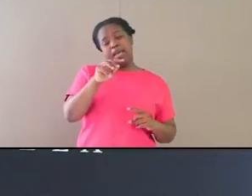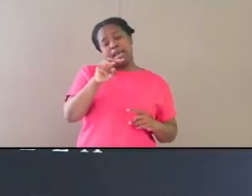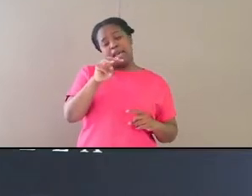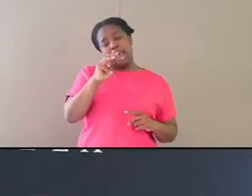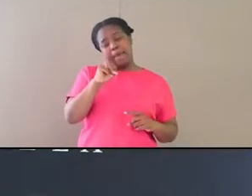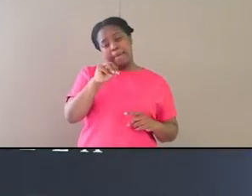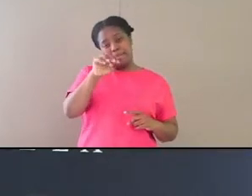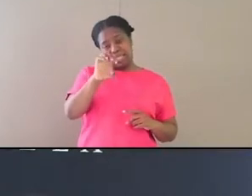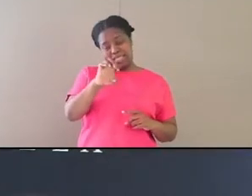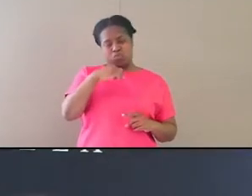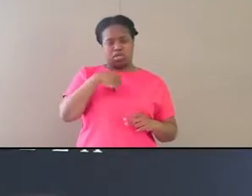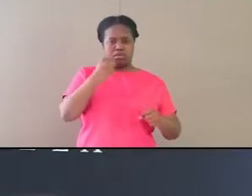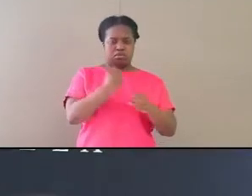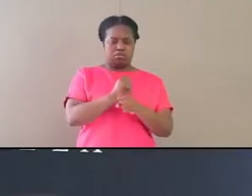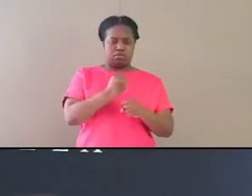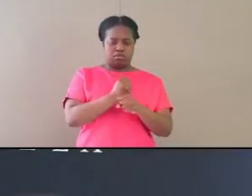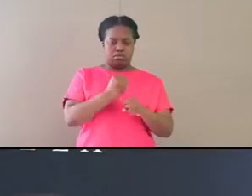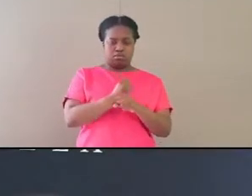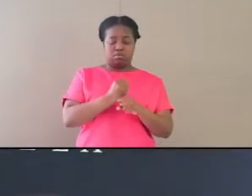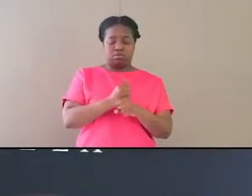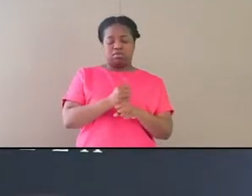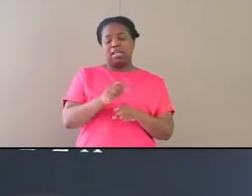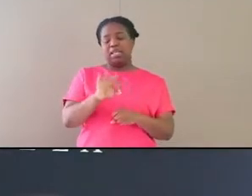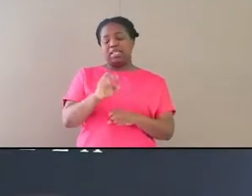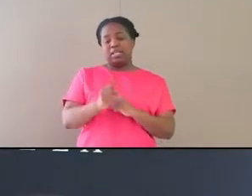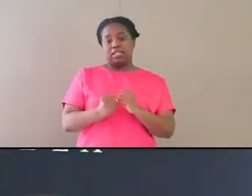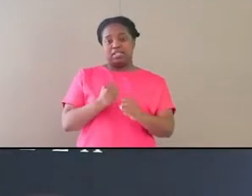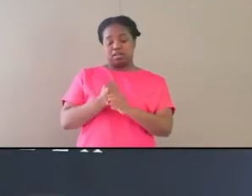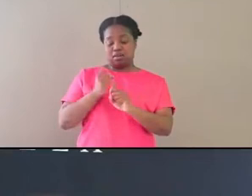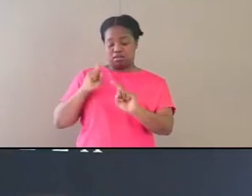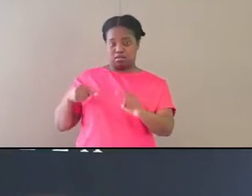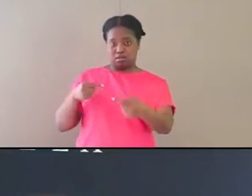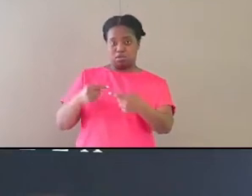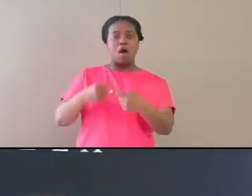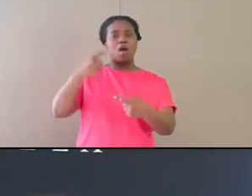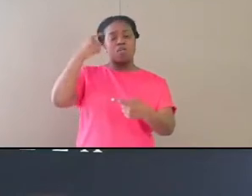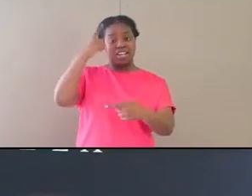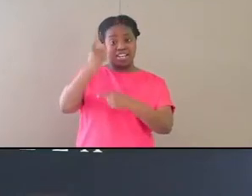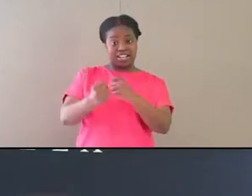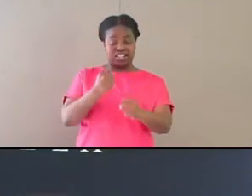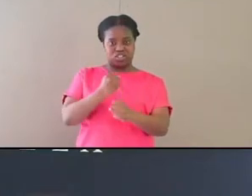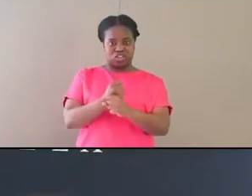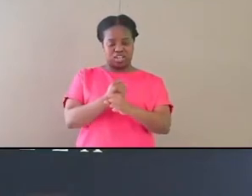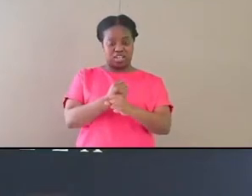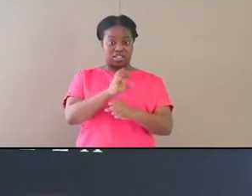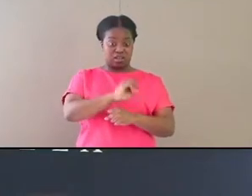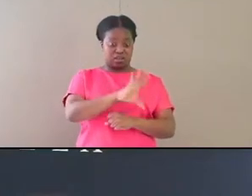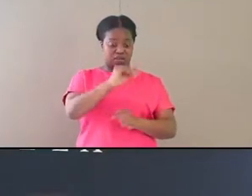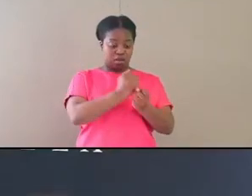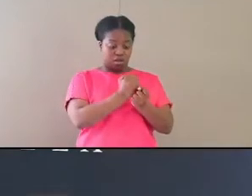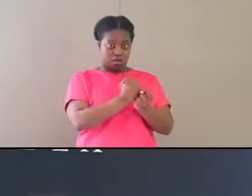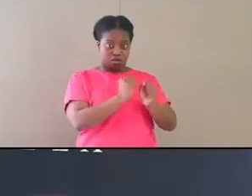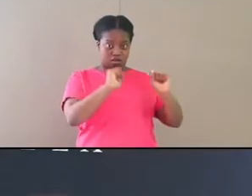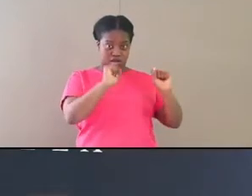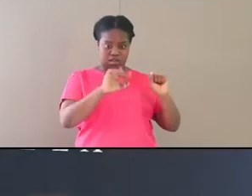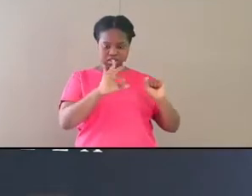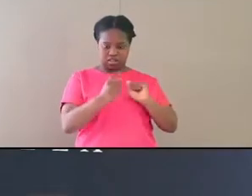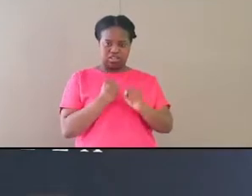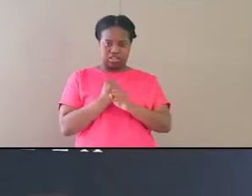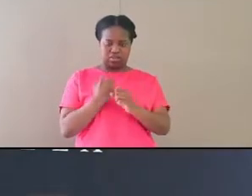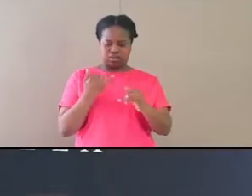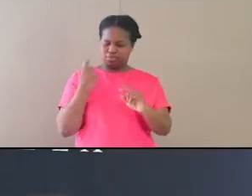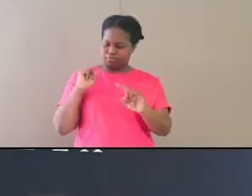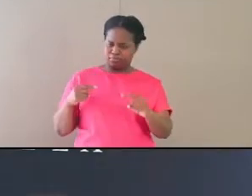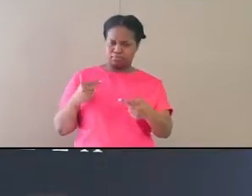we have been working on the 30-year review, because, of course, next year will be 30 years of democracy. And actually, looking back has been such a useful